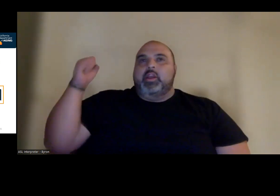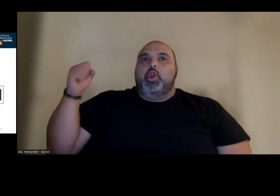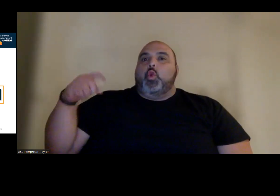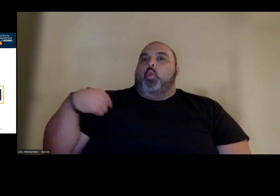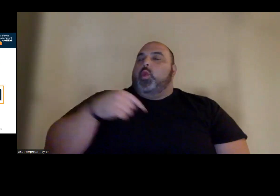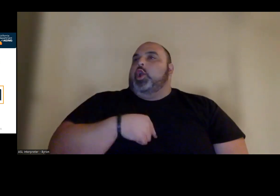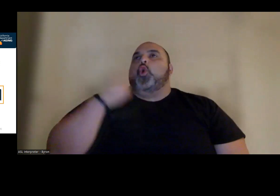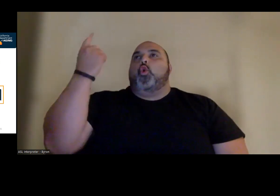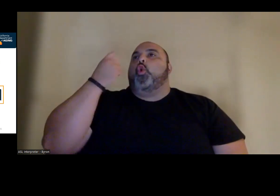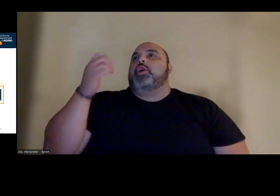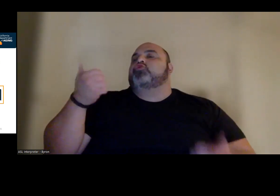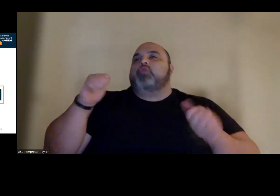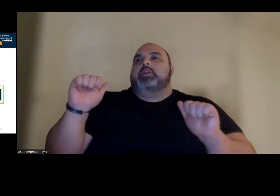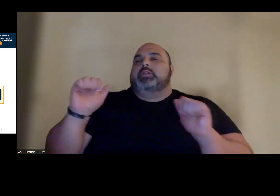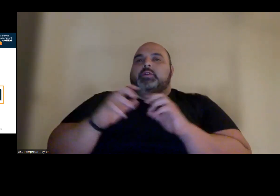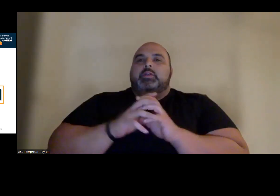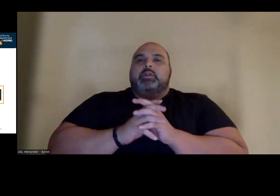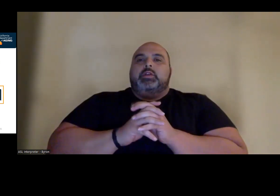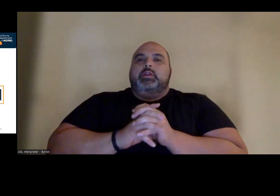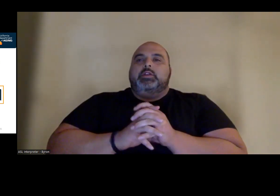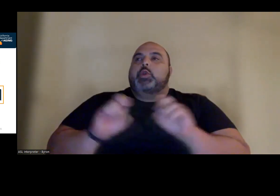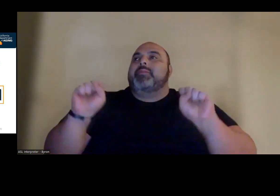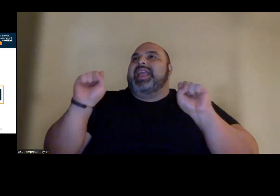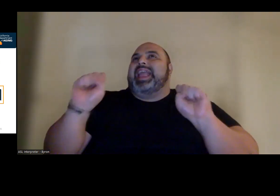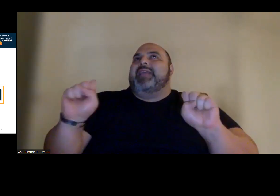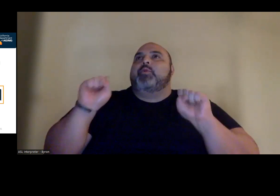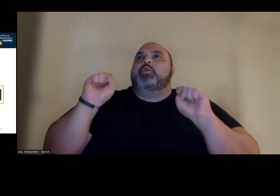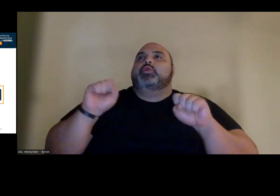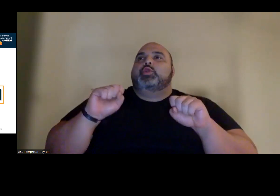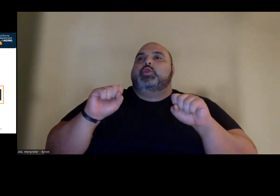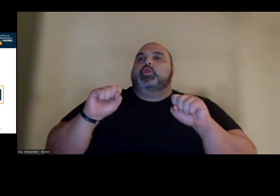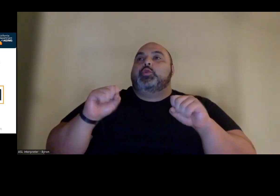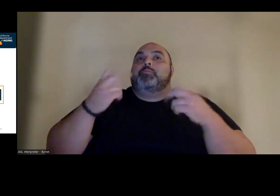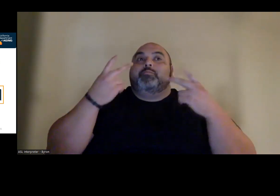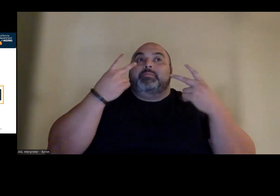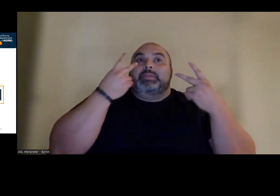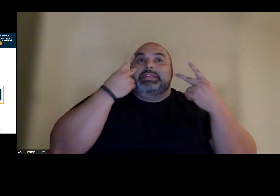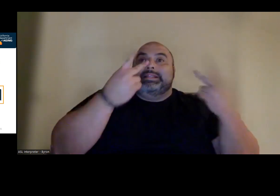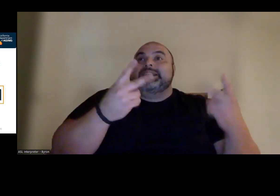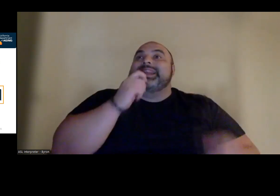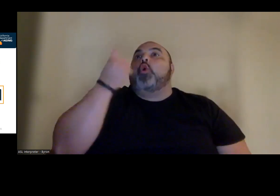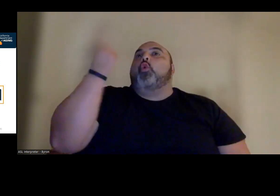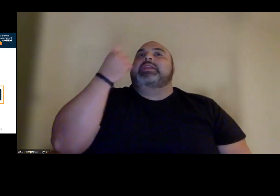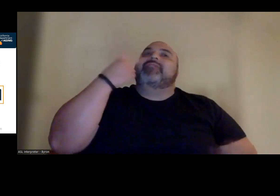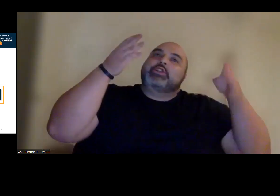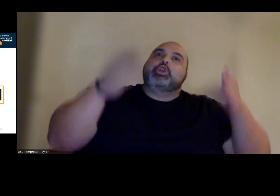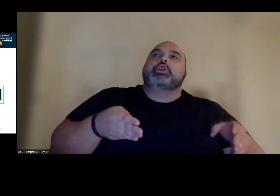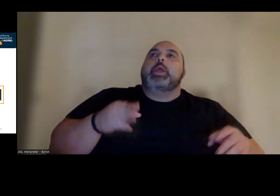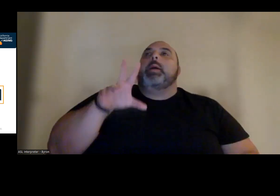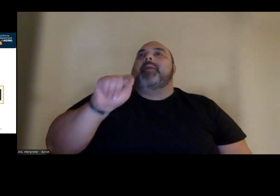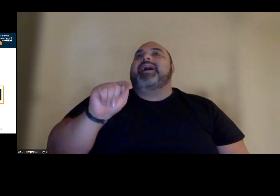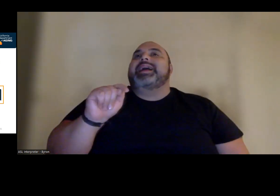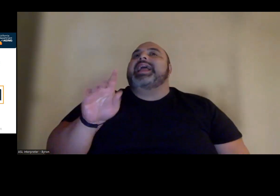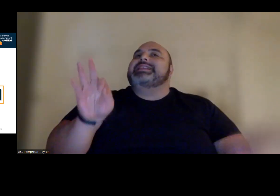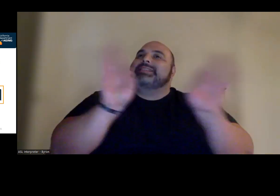just trying to be able to be seen as not just visitors, but essential